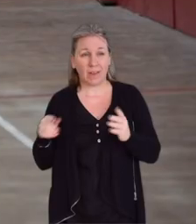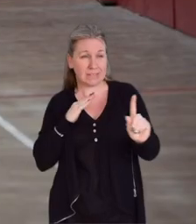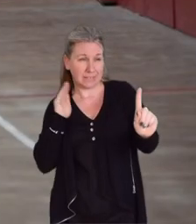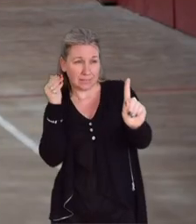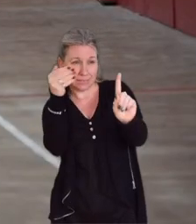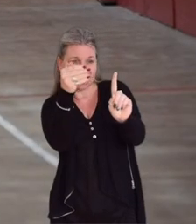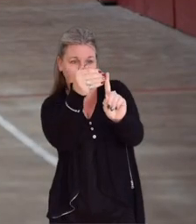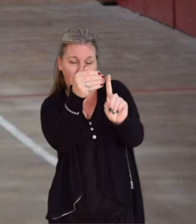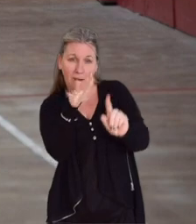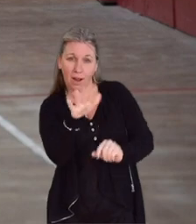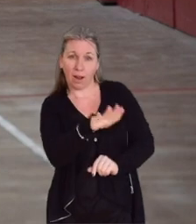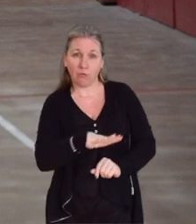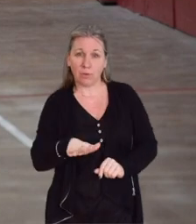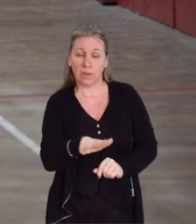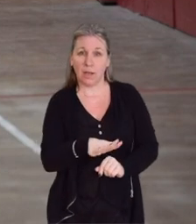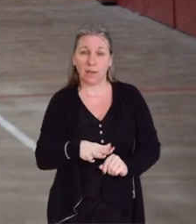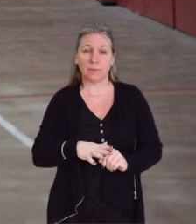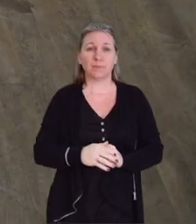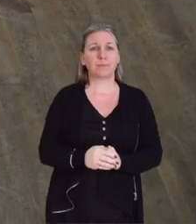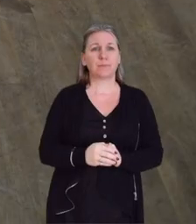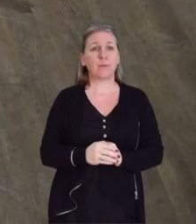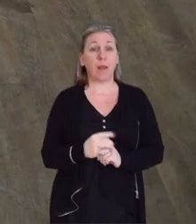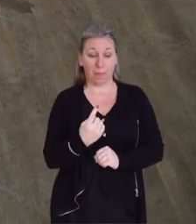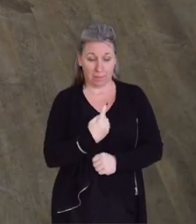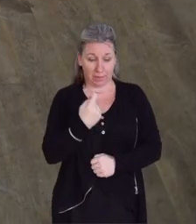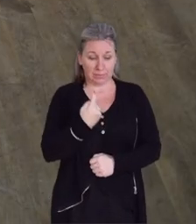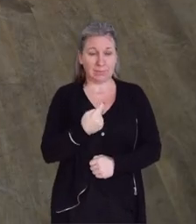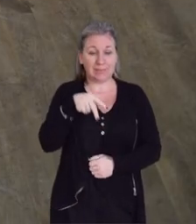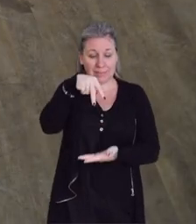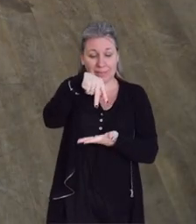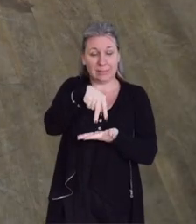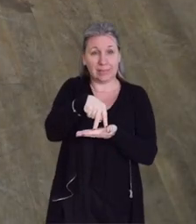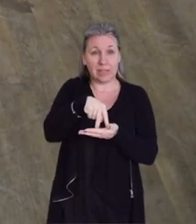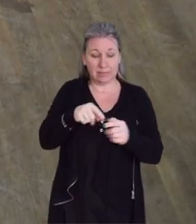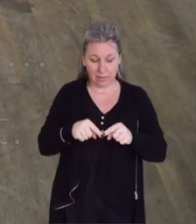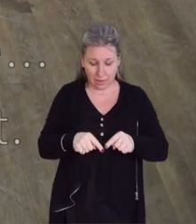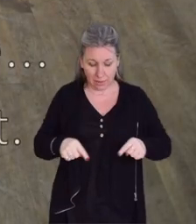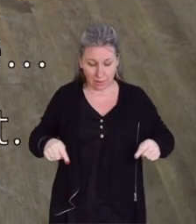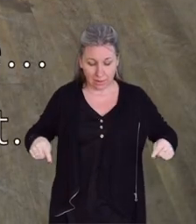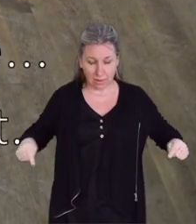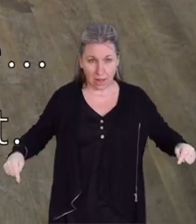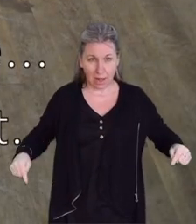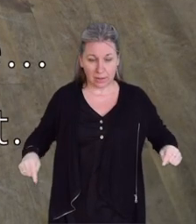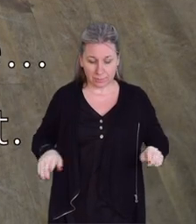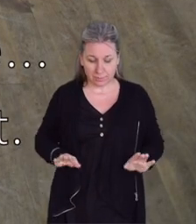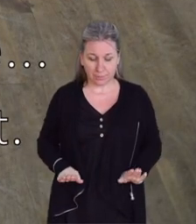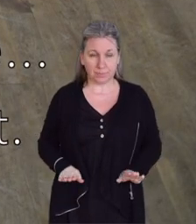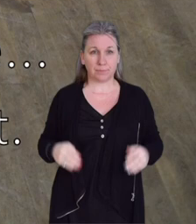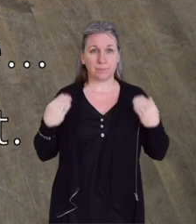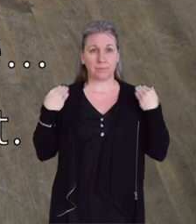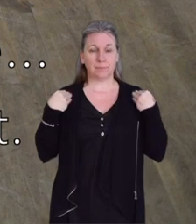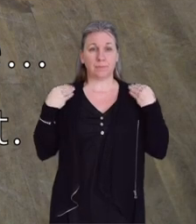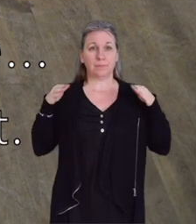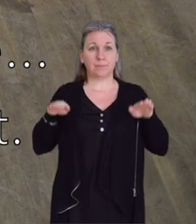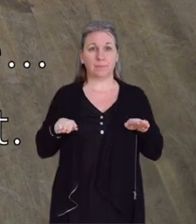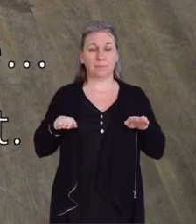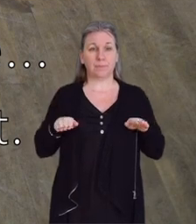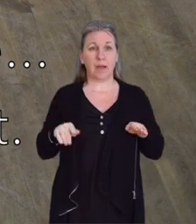and target area. The archer stands over the shooting line with their feet shoulder width